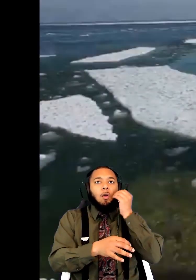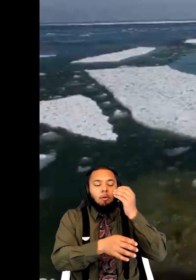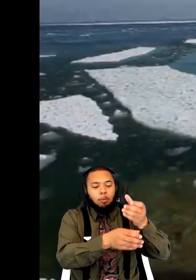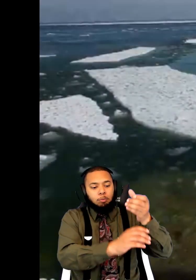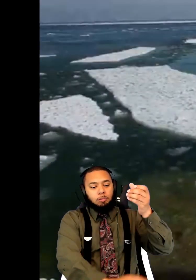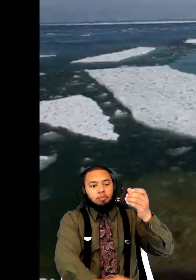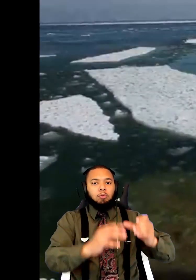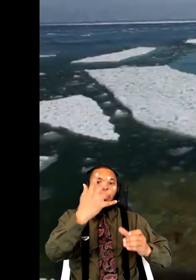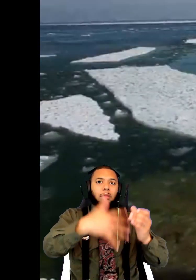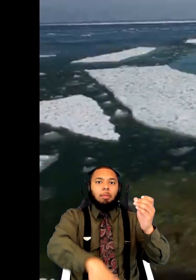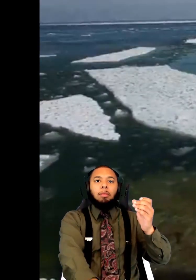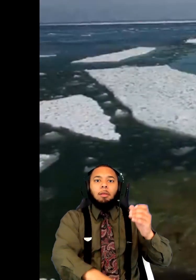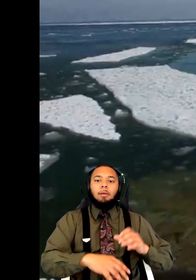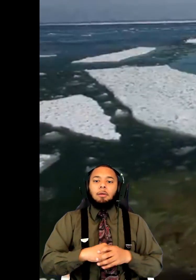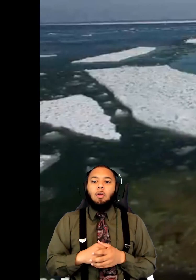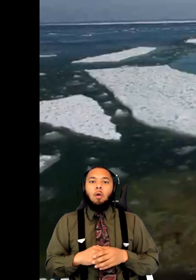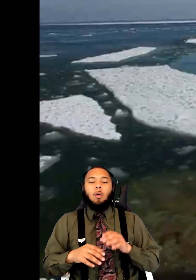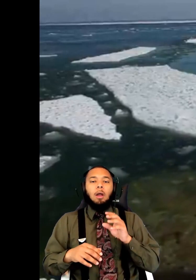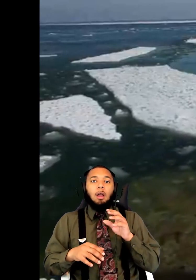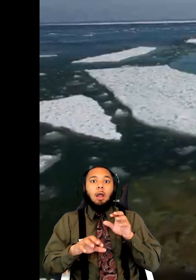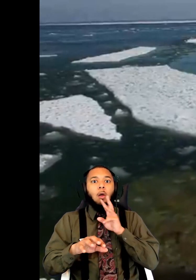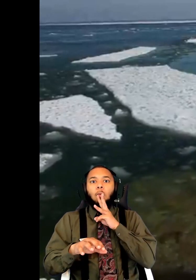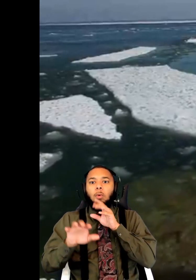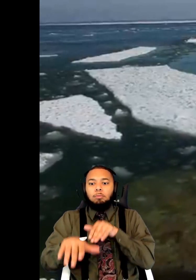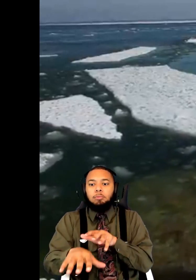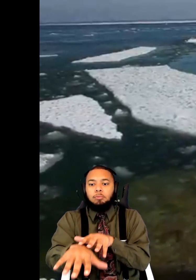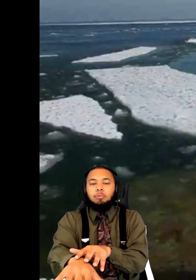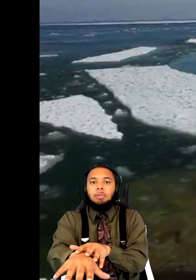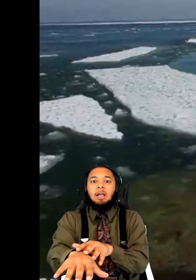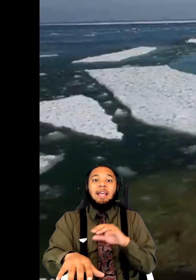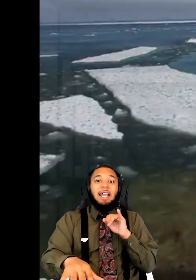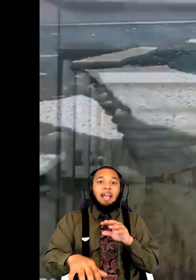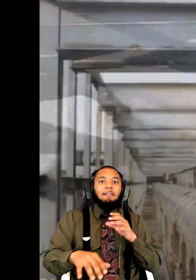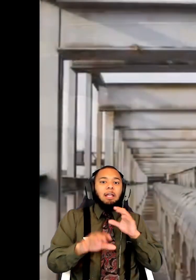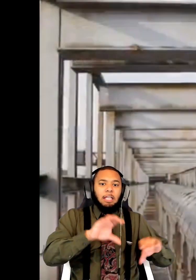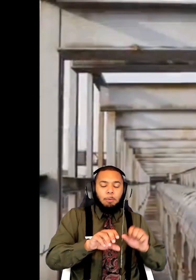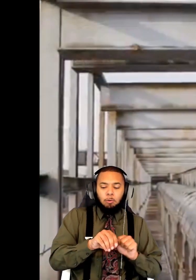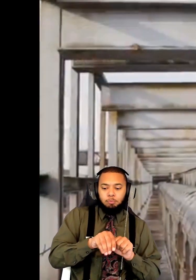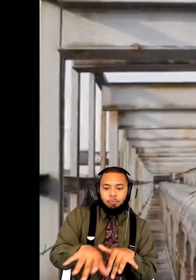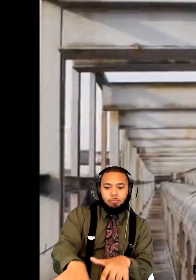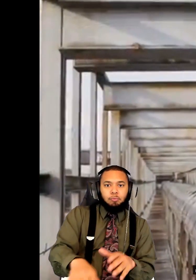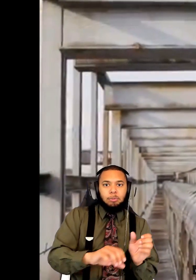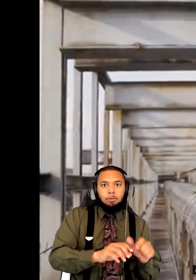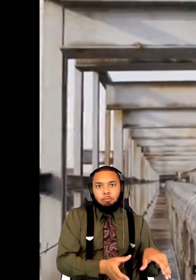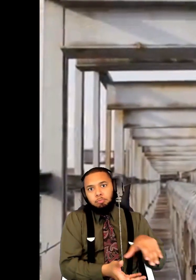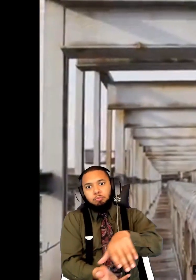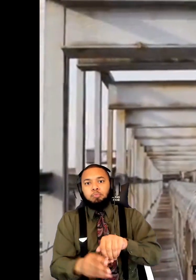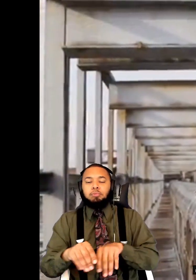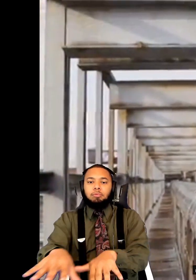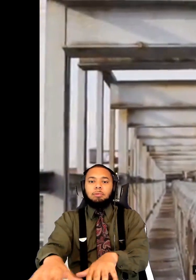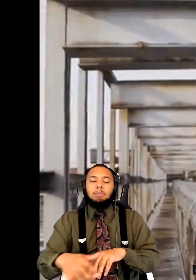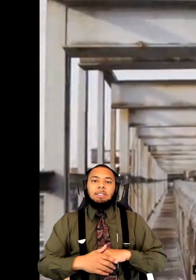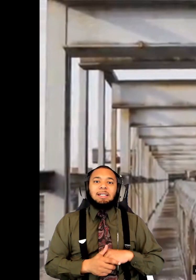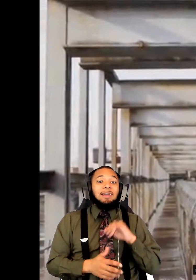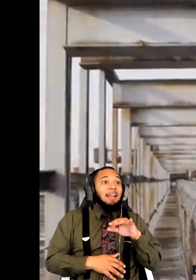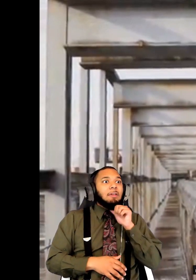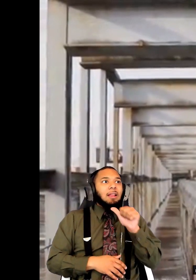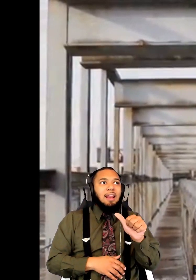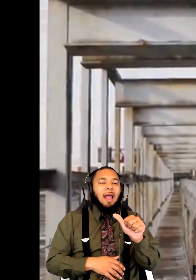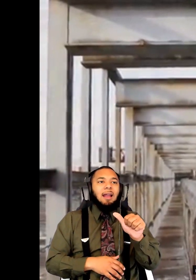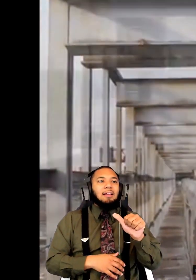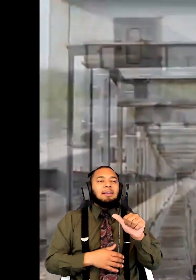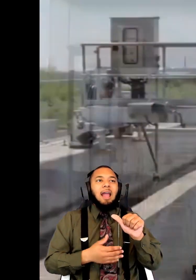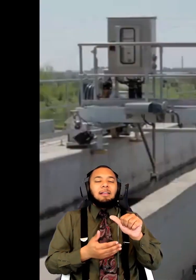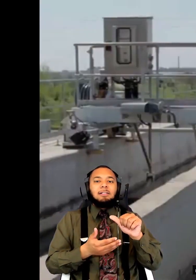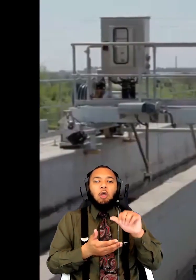into a river or whatever the case may be, obviously that's going to have a huge impact. If they're not going through any kind of, process where they're at least